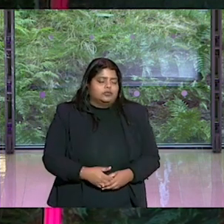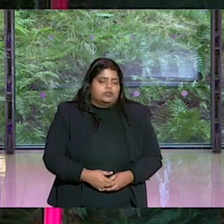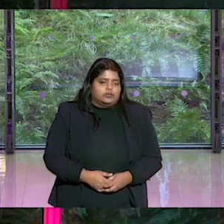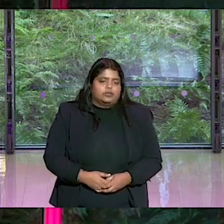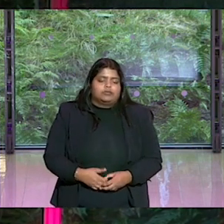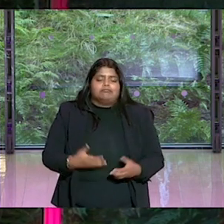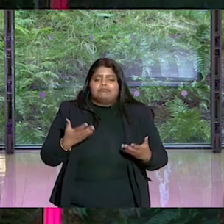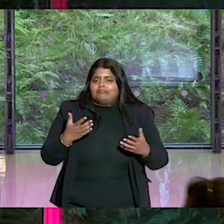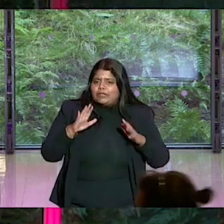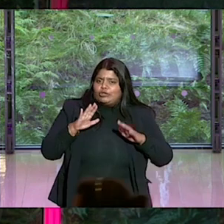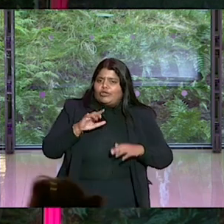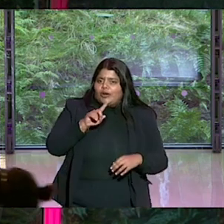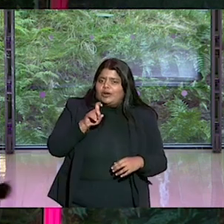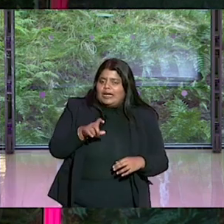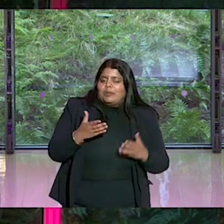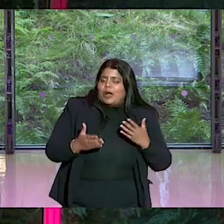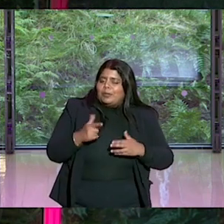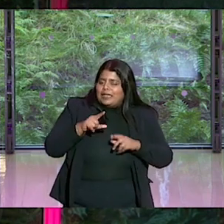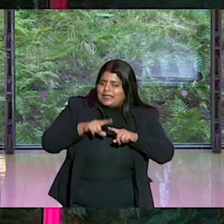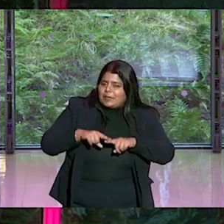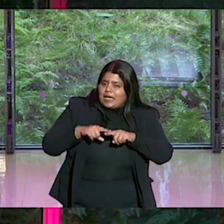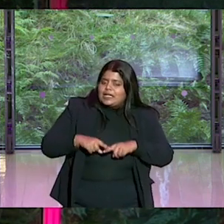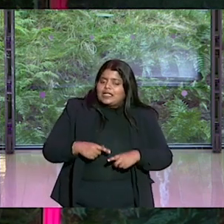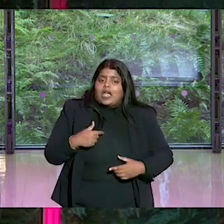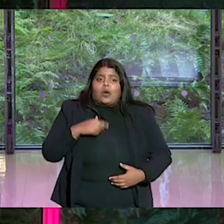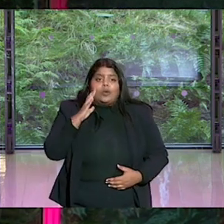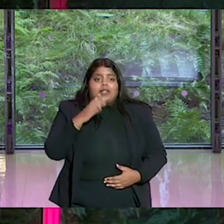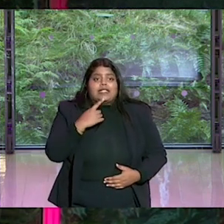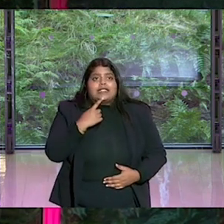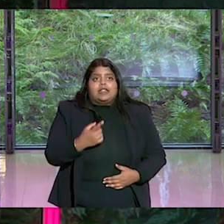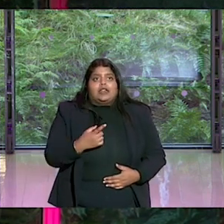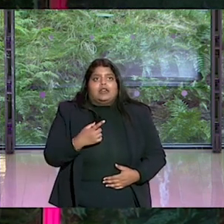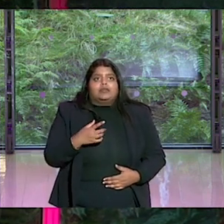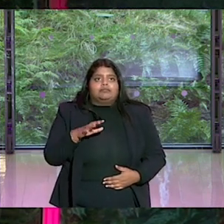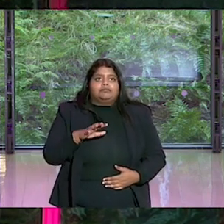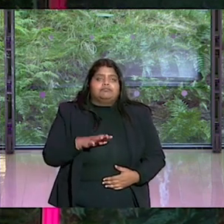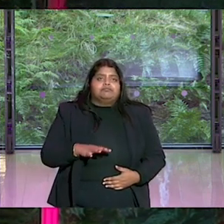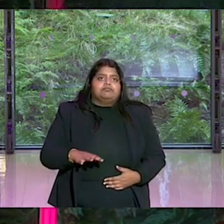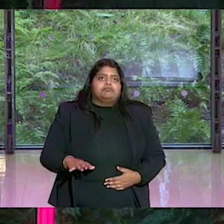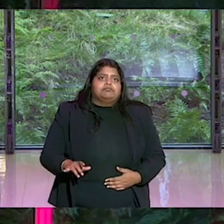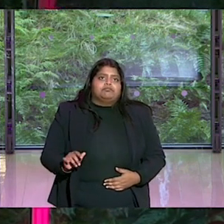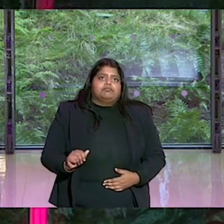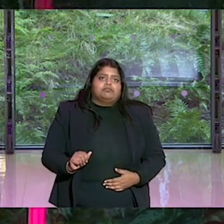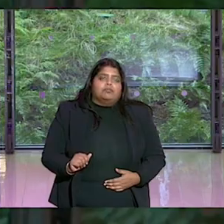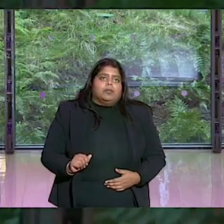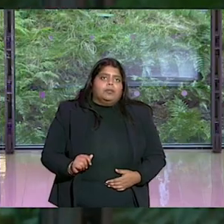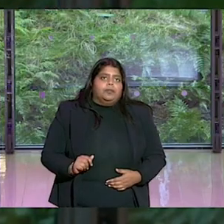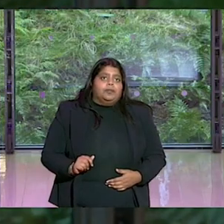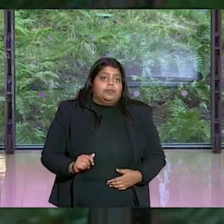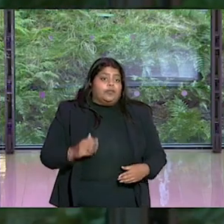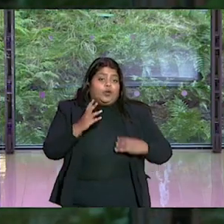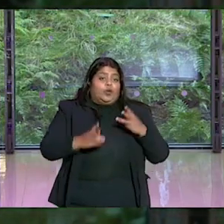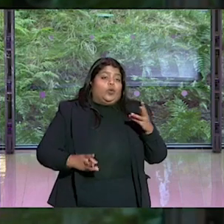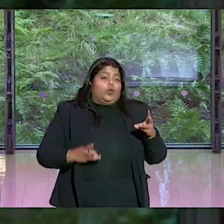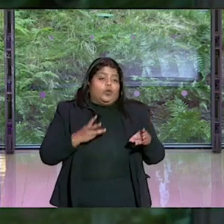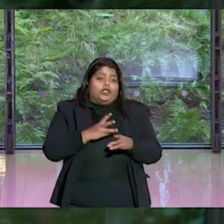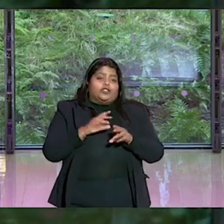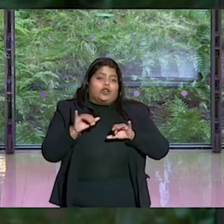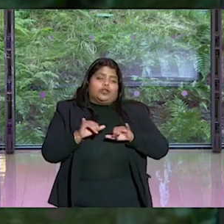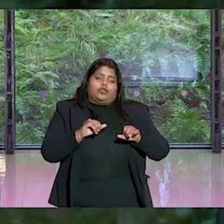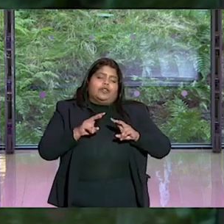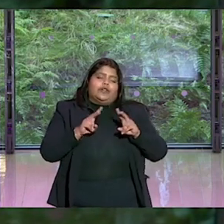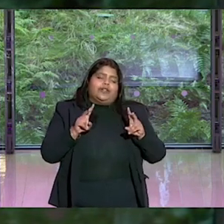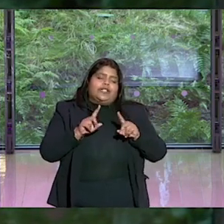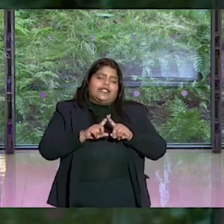Probably it depends. I would say that the world is also just such a different